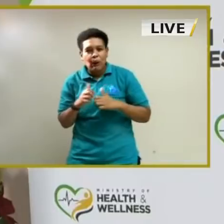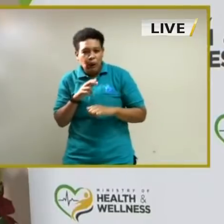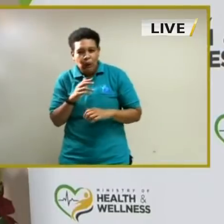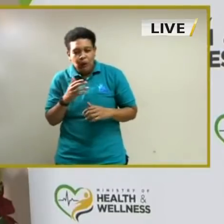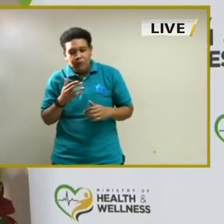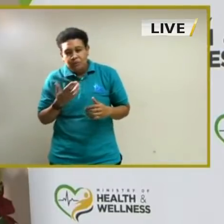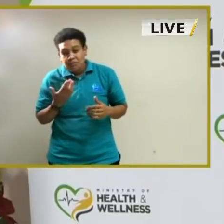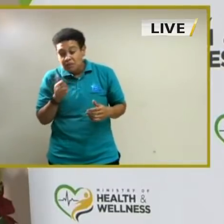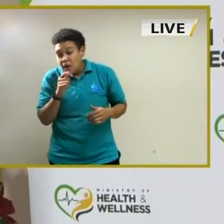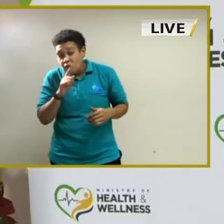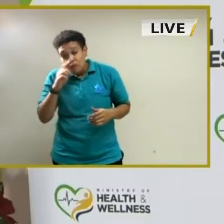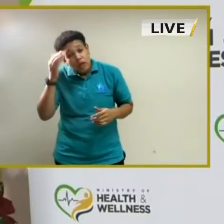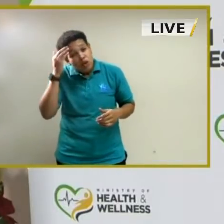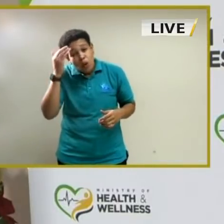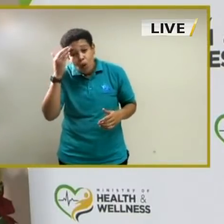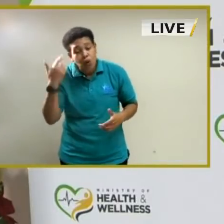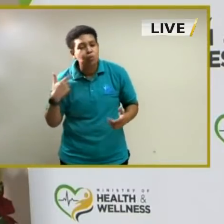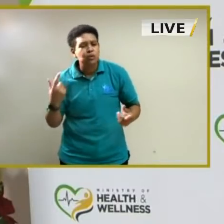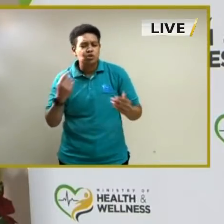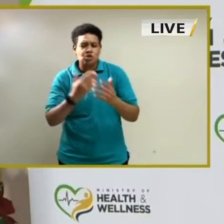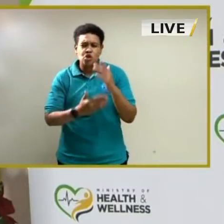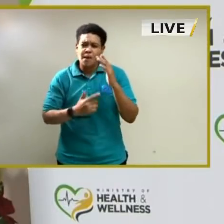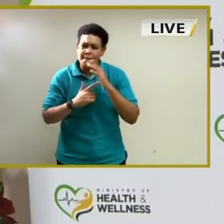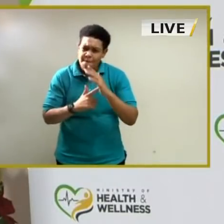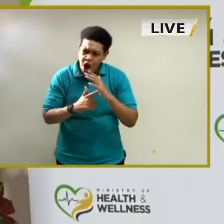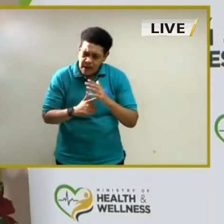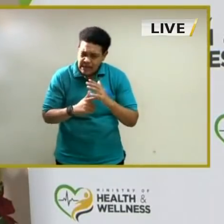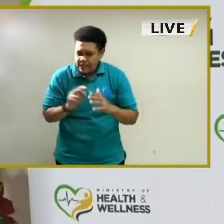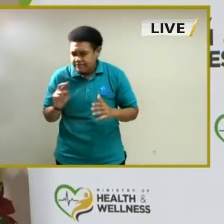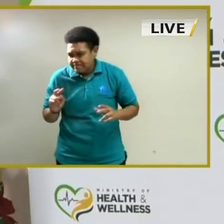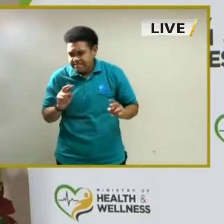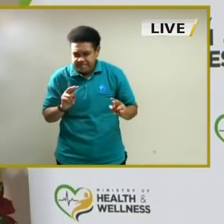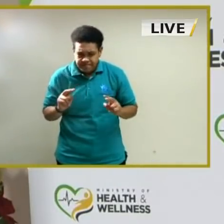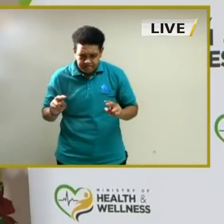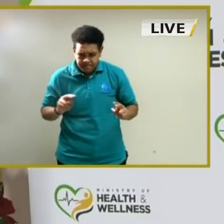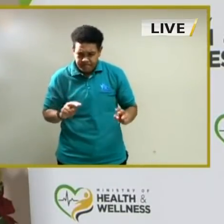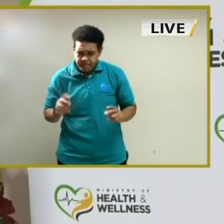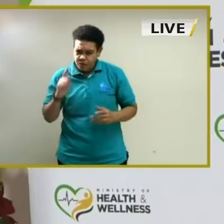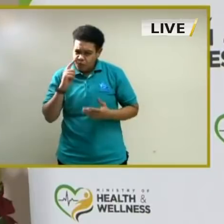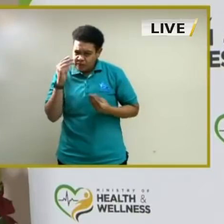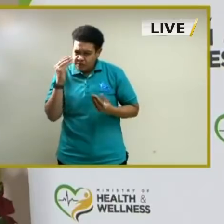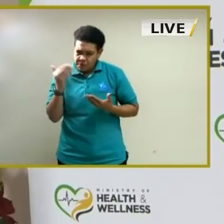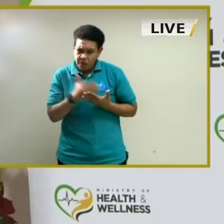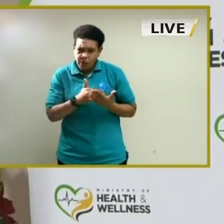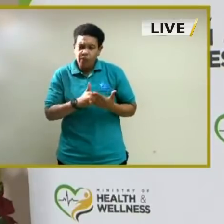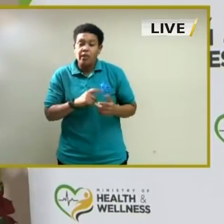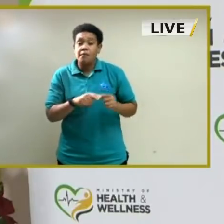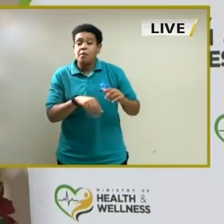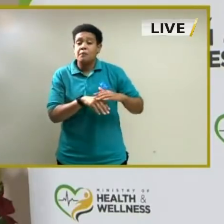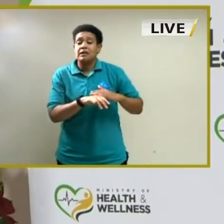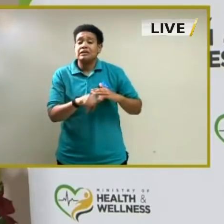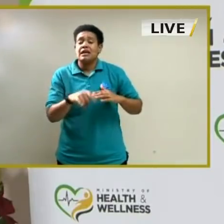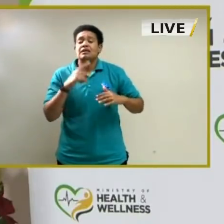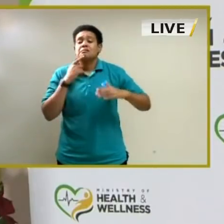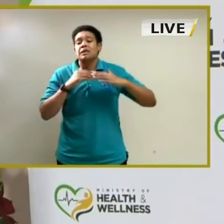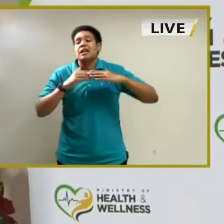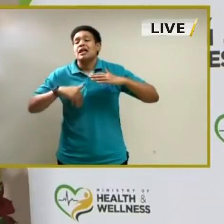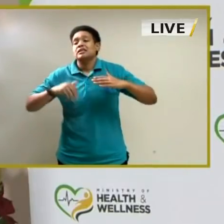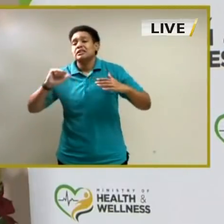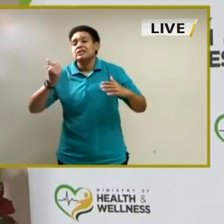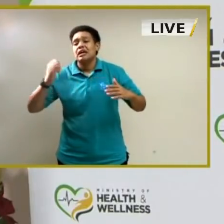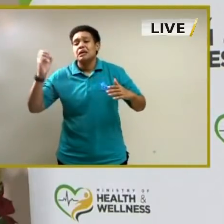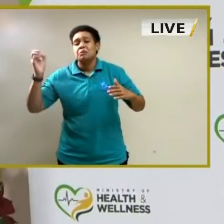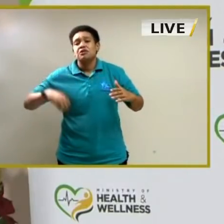modeling, and based on that, it could be less than 10%